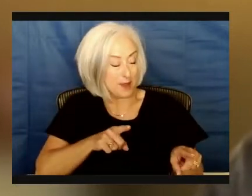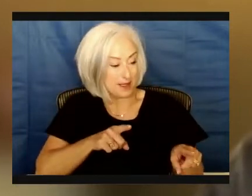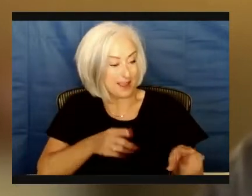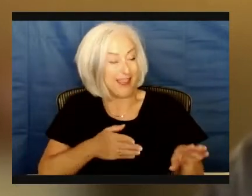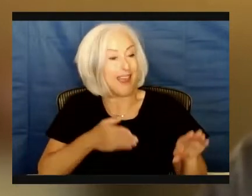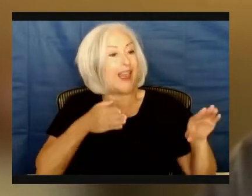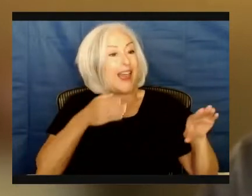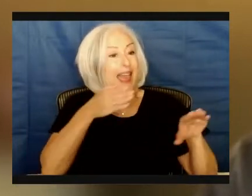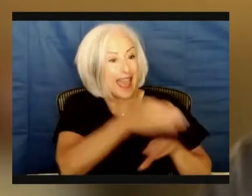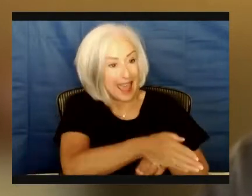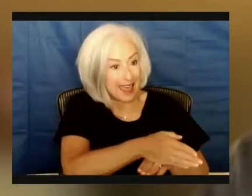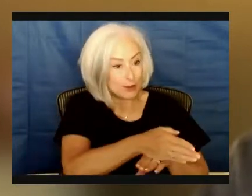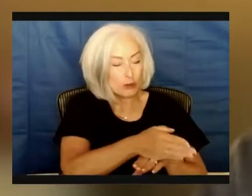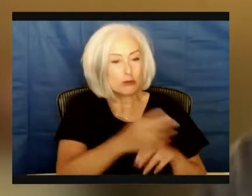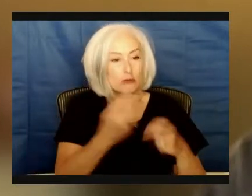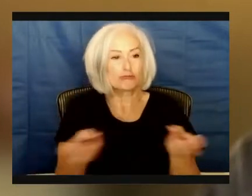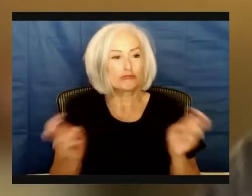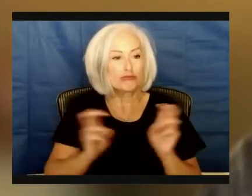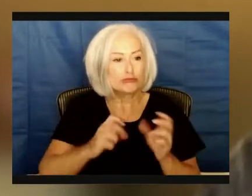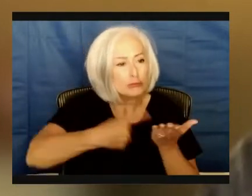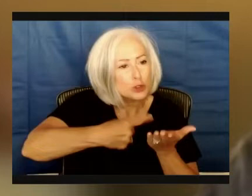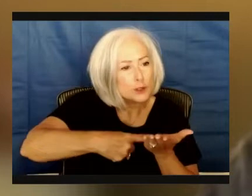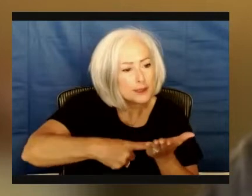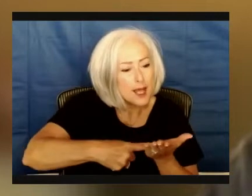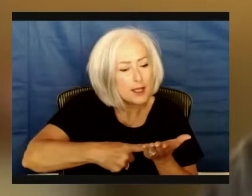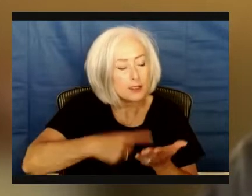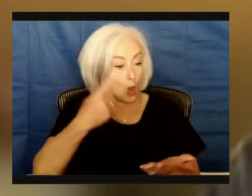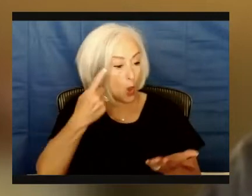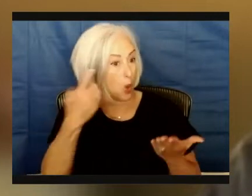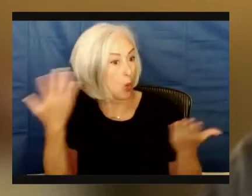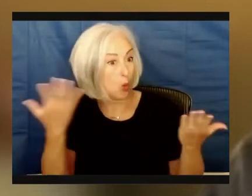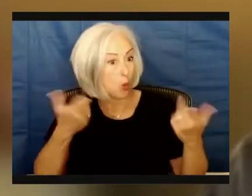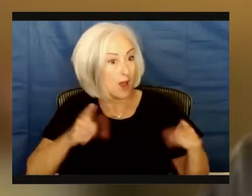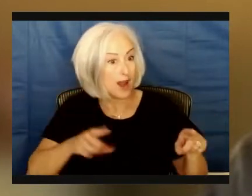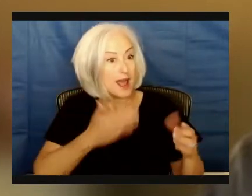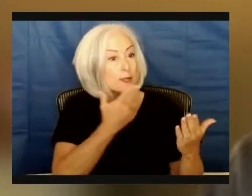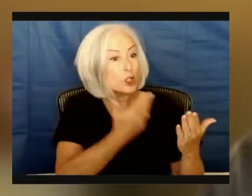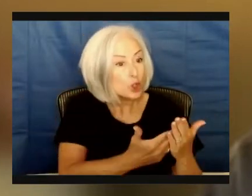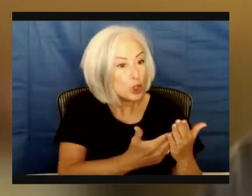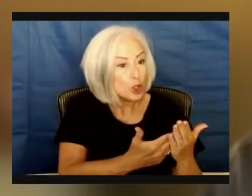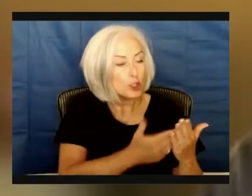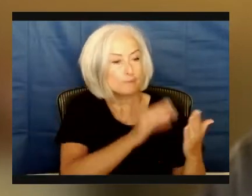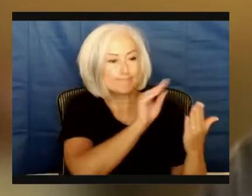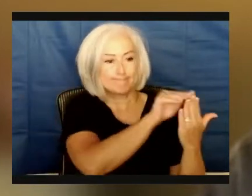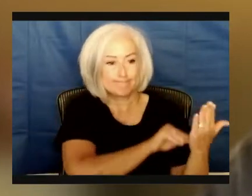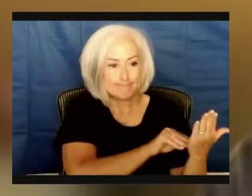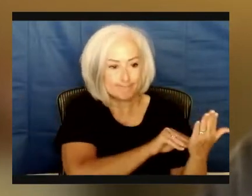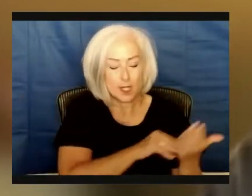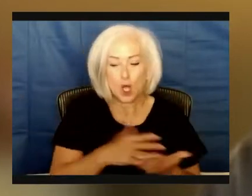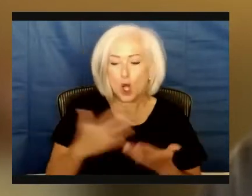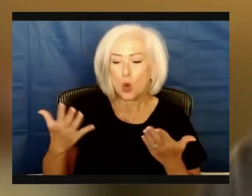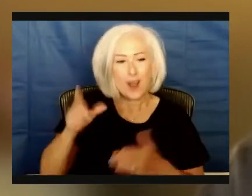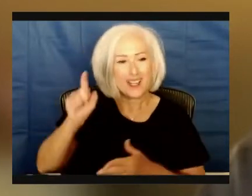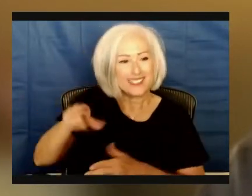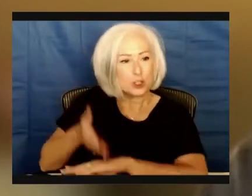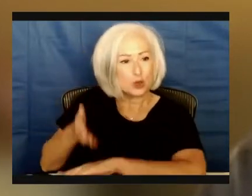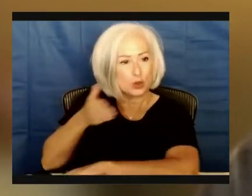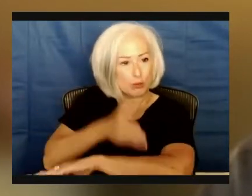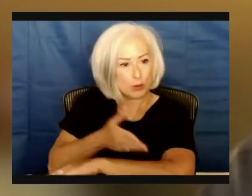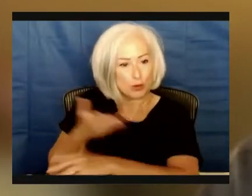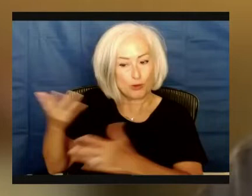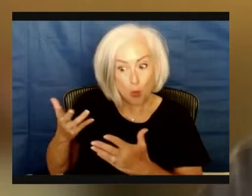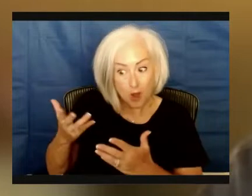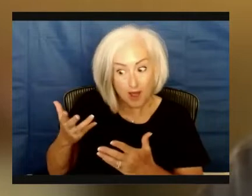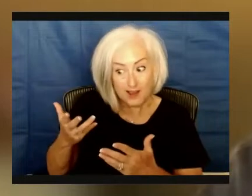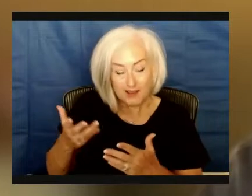went well, what didn't go well, and how can we apply those learnings should something like this ever happen again. Obviously, we're hoping nothing like this would ever